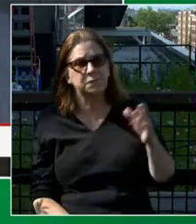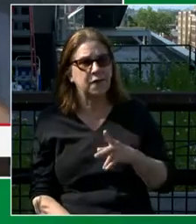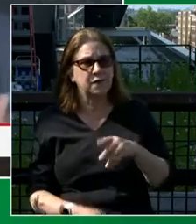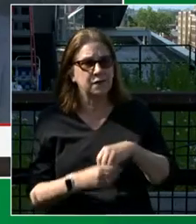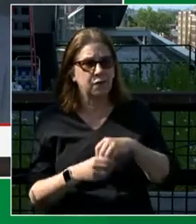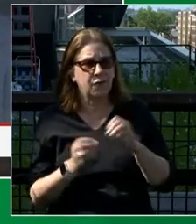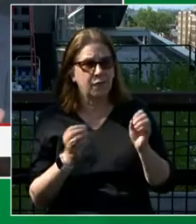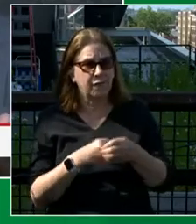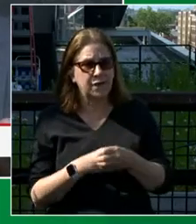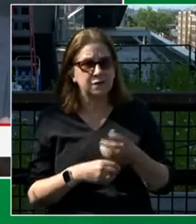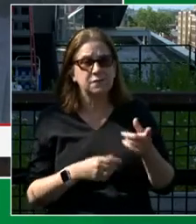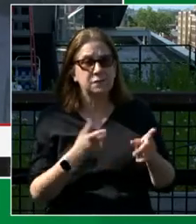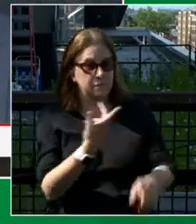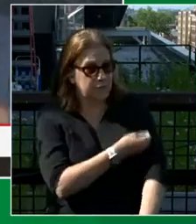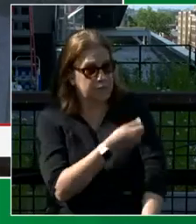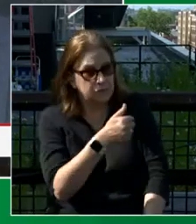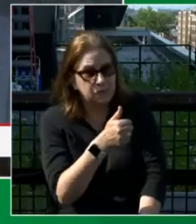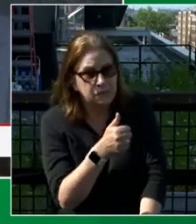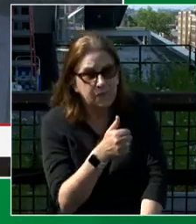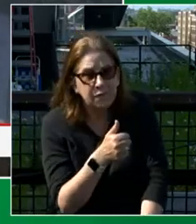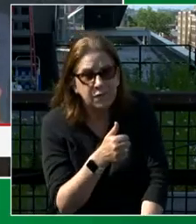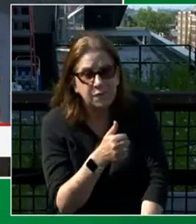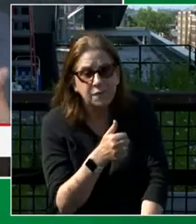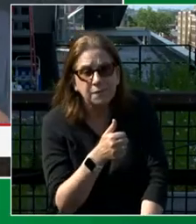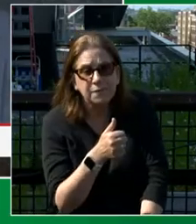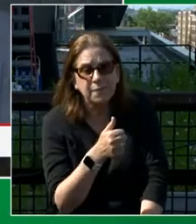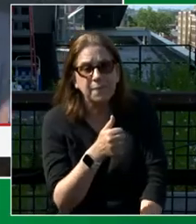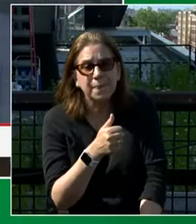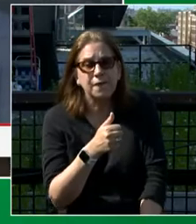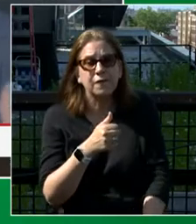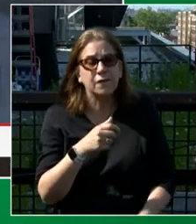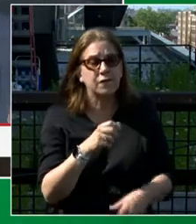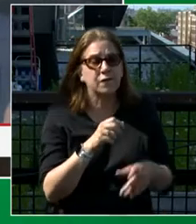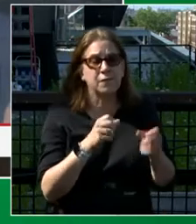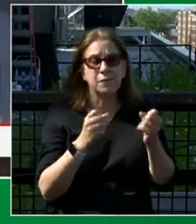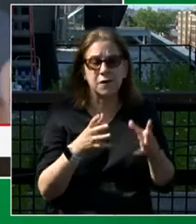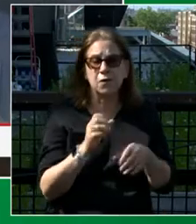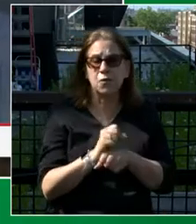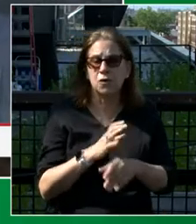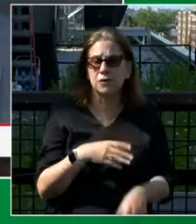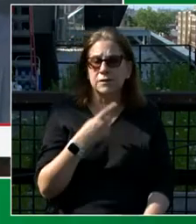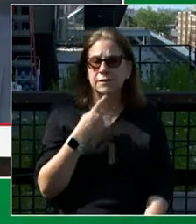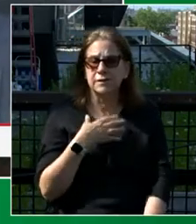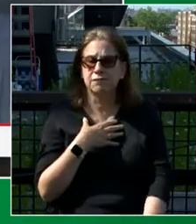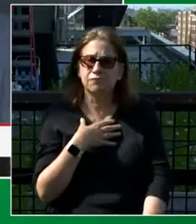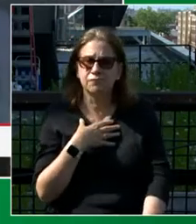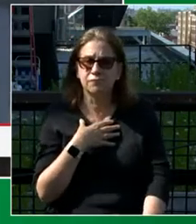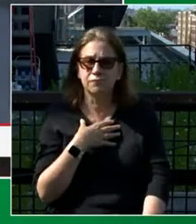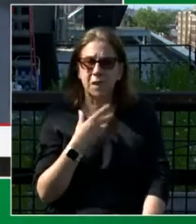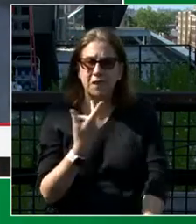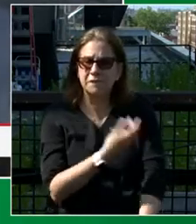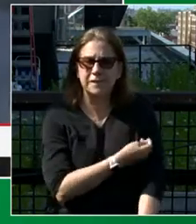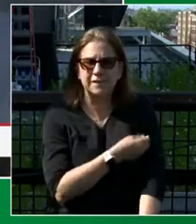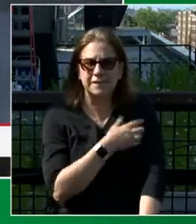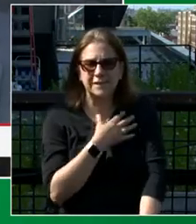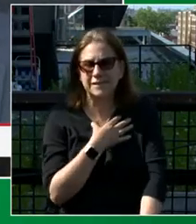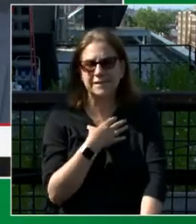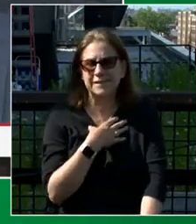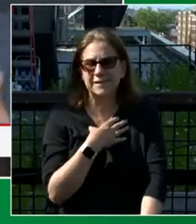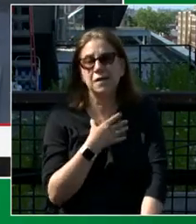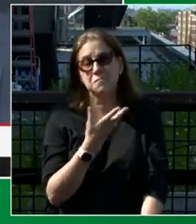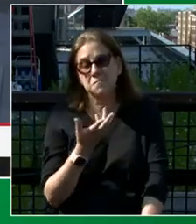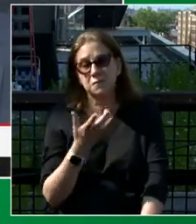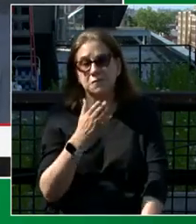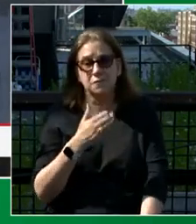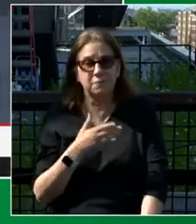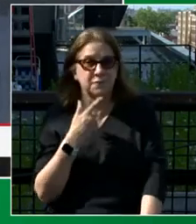the conversations about vaccinations haven't just been about, well, this is like an auto insurance policy. It's a good thing to have. I am of Indian